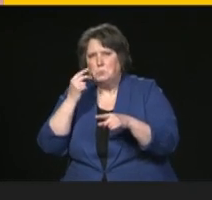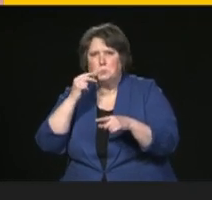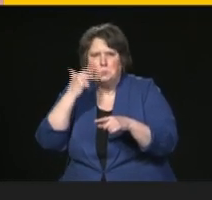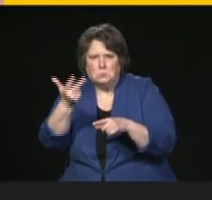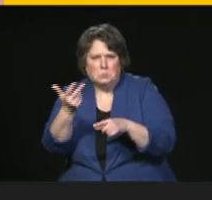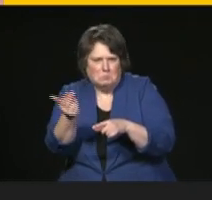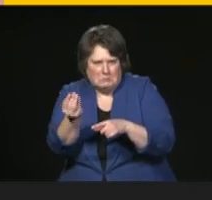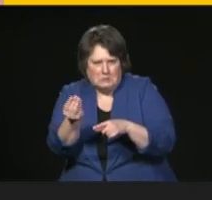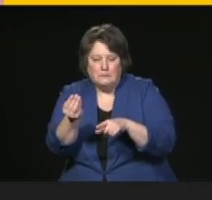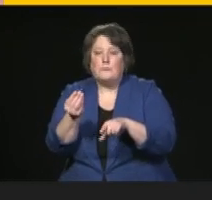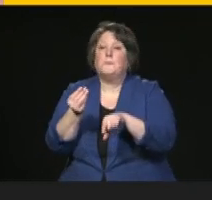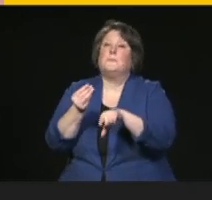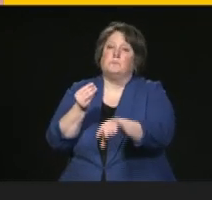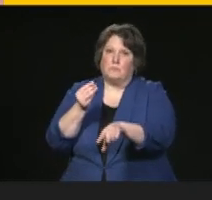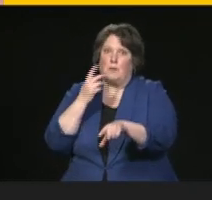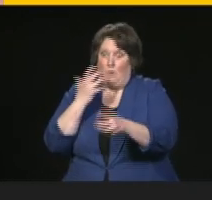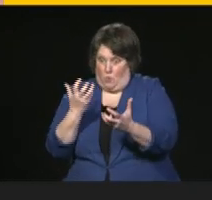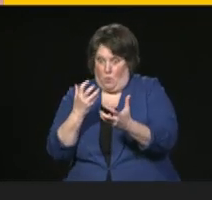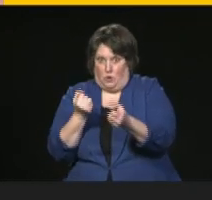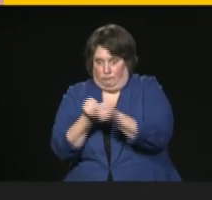the economy does recover,